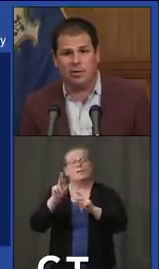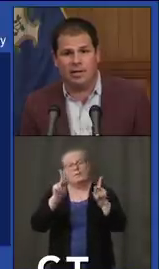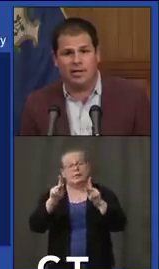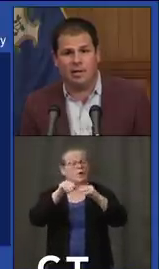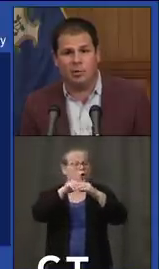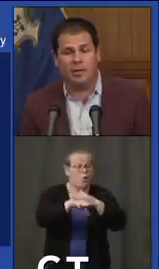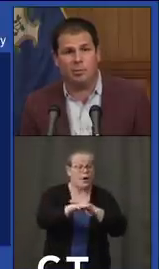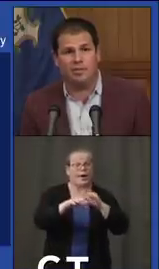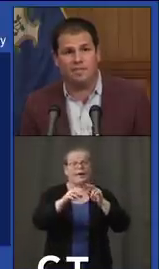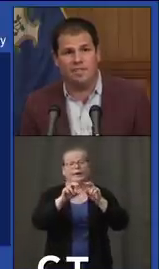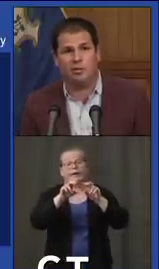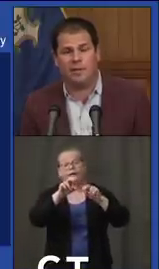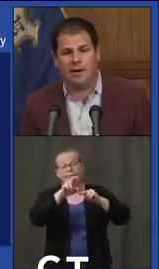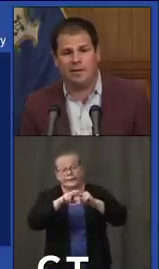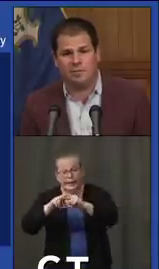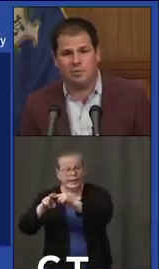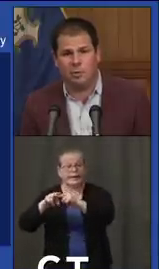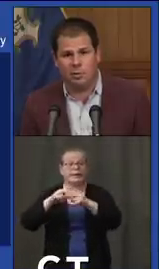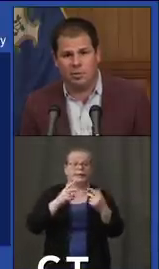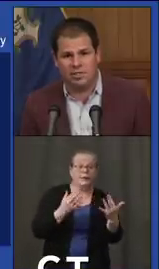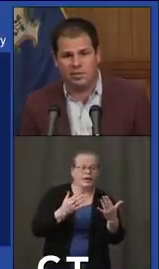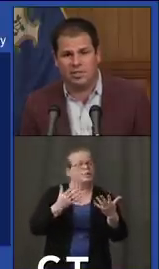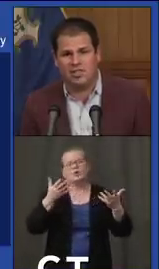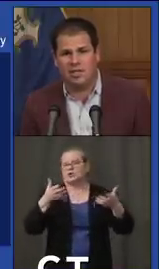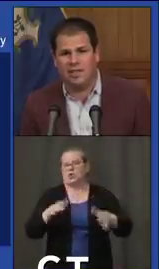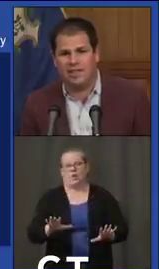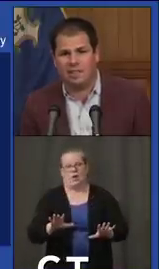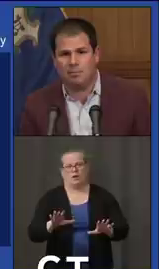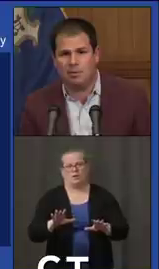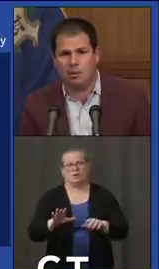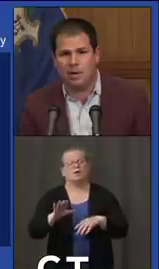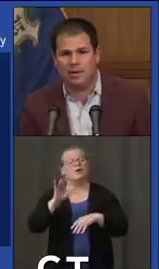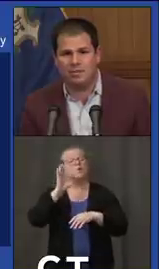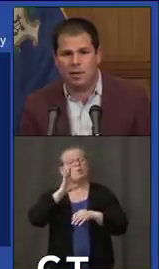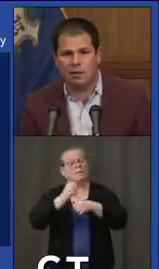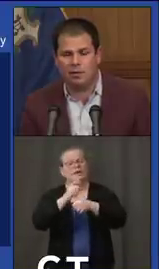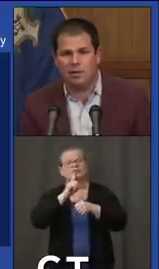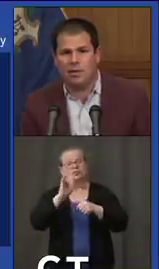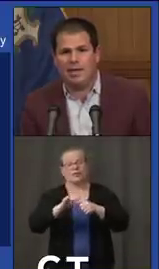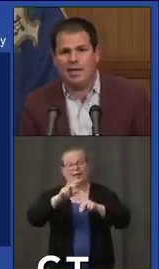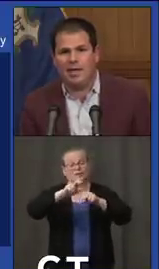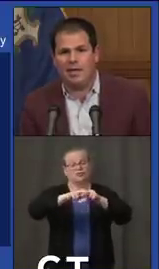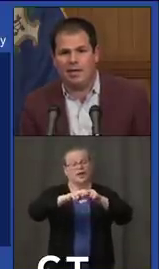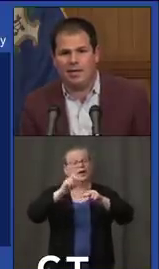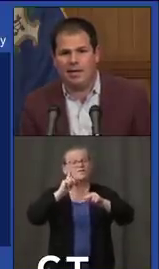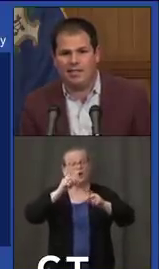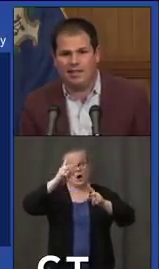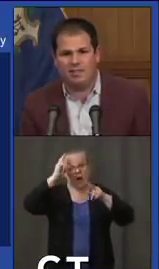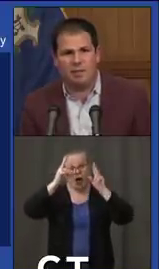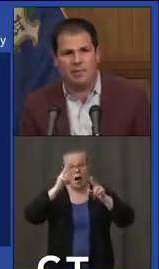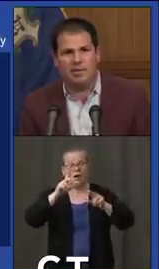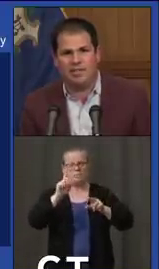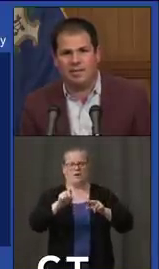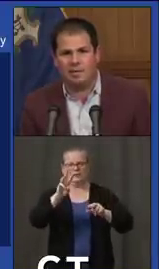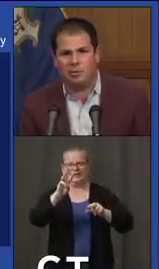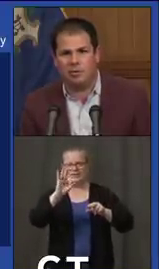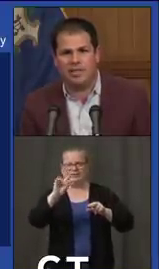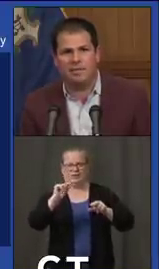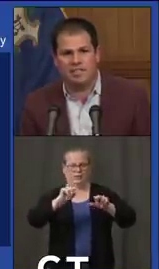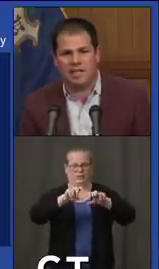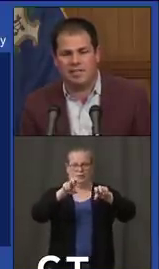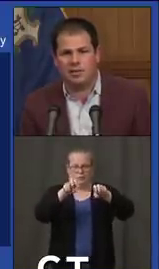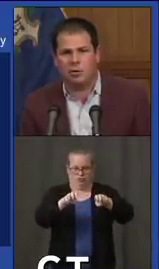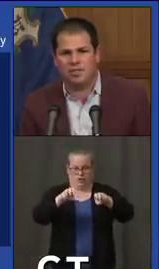apart, and again, where we can put physical barriers between workstations, that's going to be required as well. Again, contactless payment, that's something we're